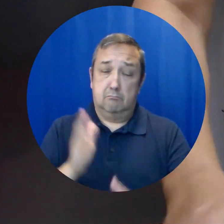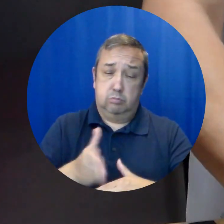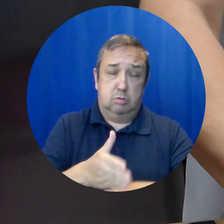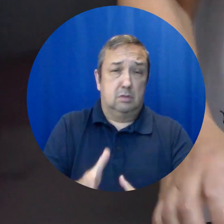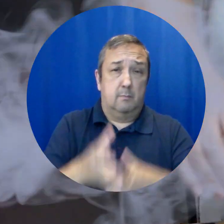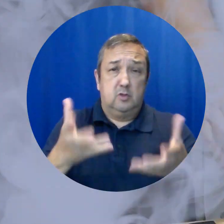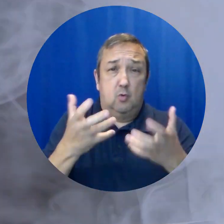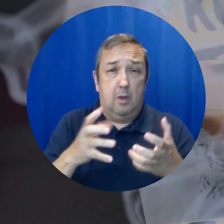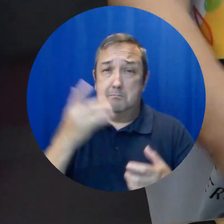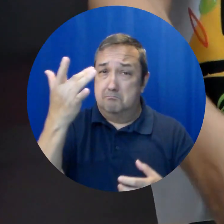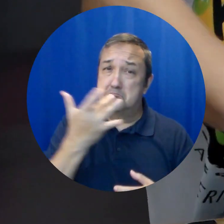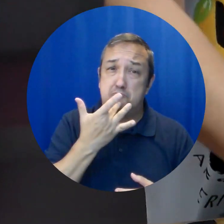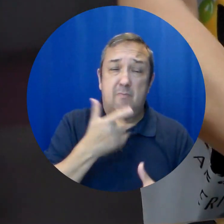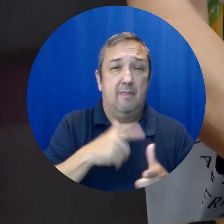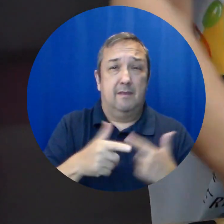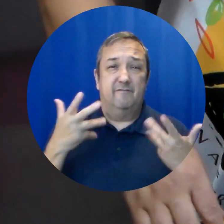as you like, and there you go.